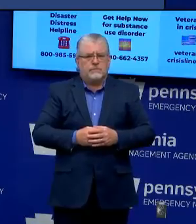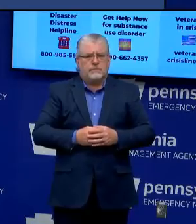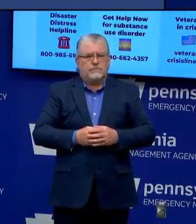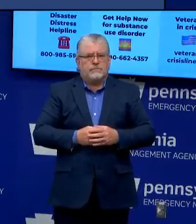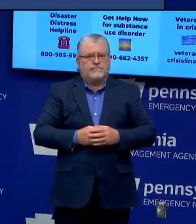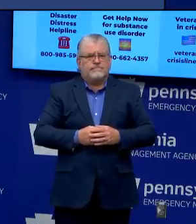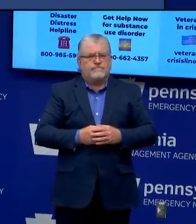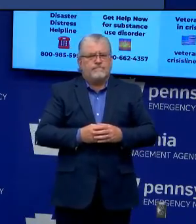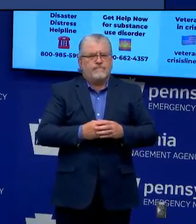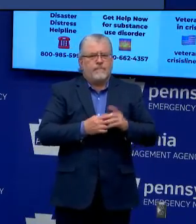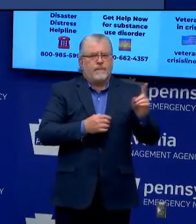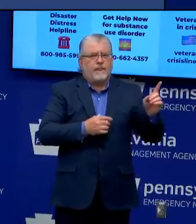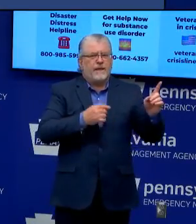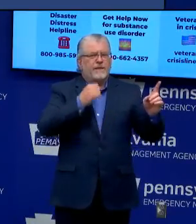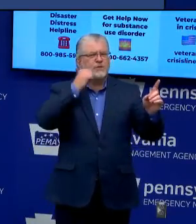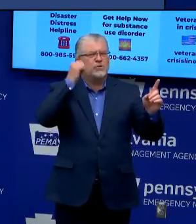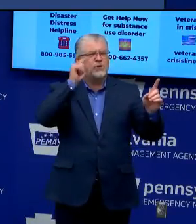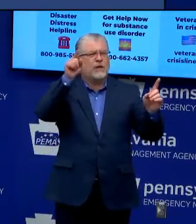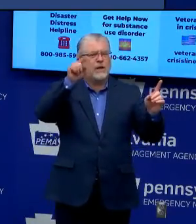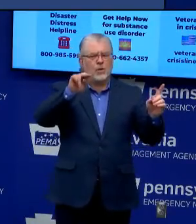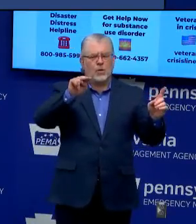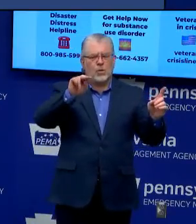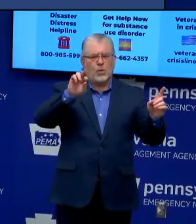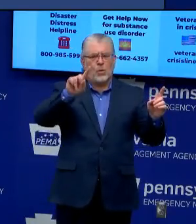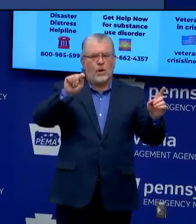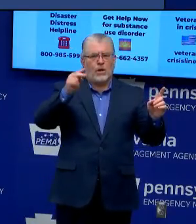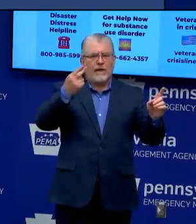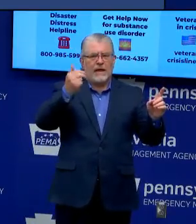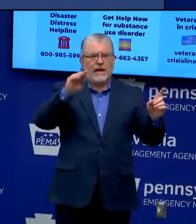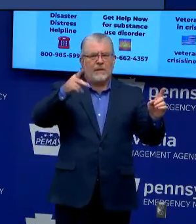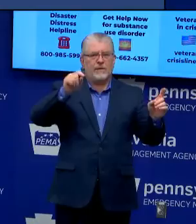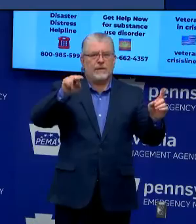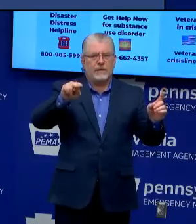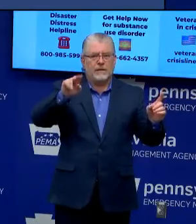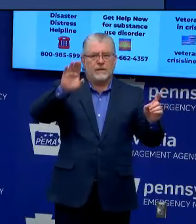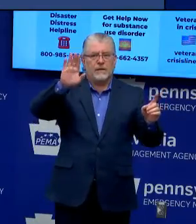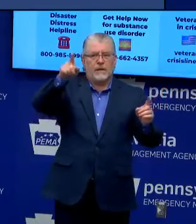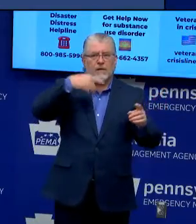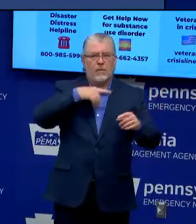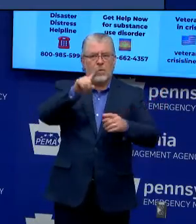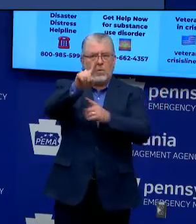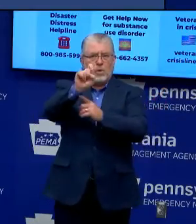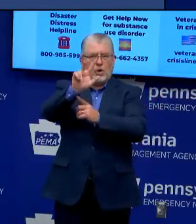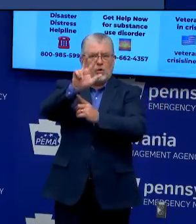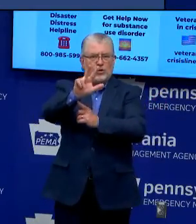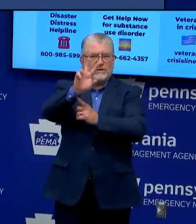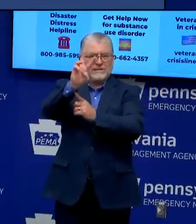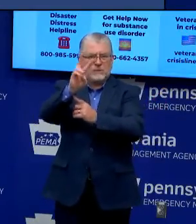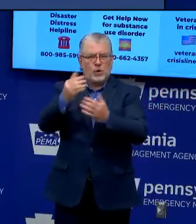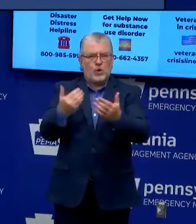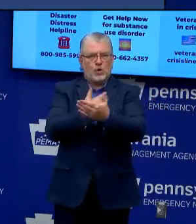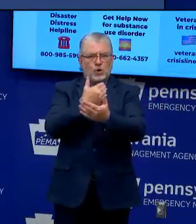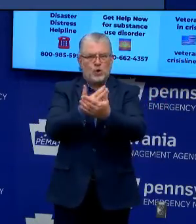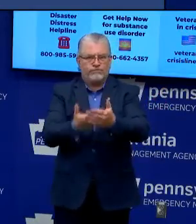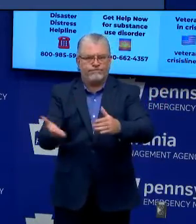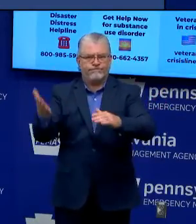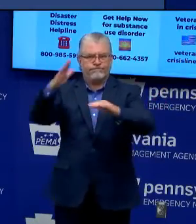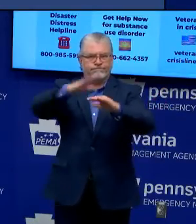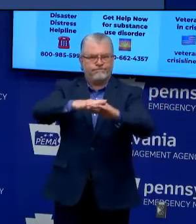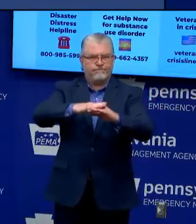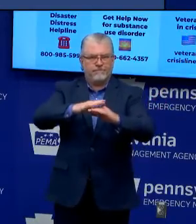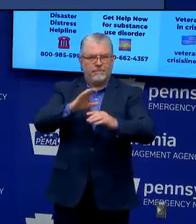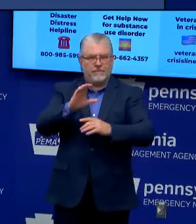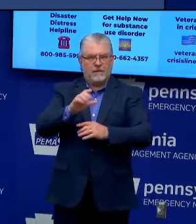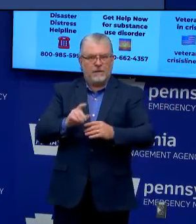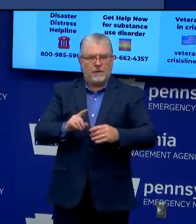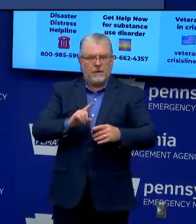with 136 new cases? And we see that the number of deaths has gone from 55 yesterday to 85 today,